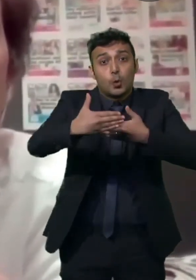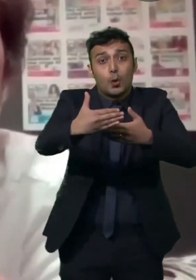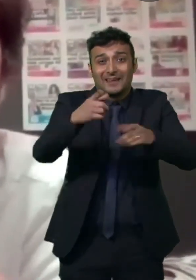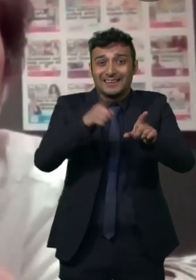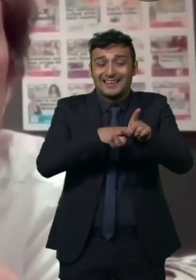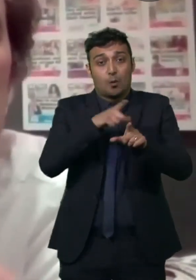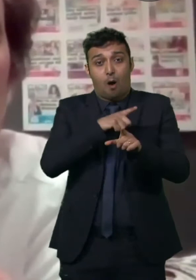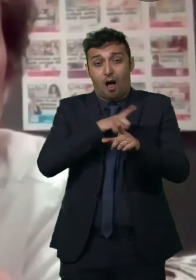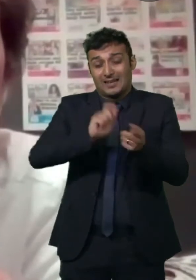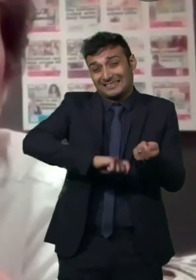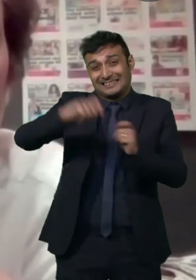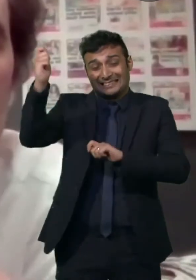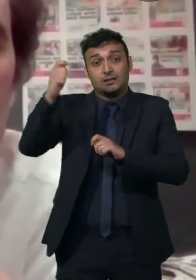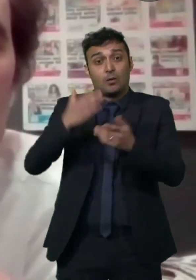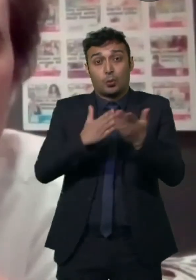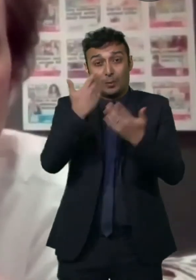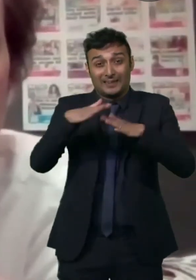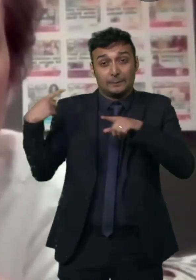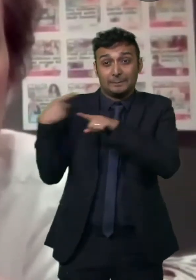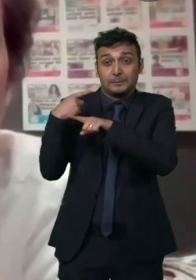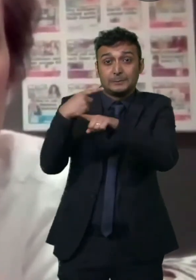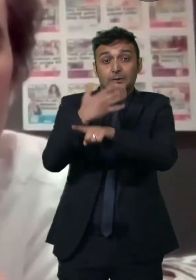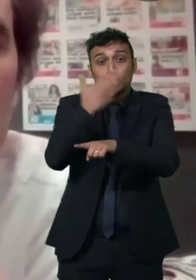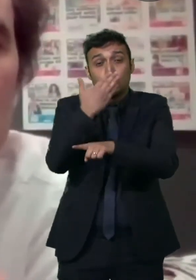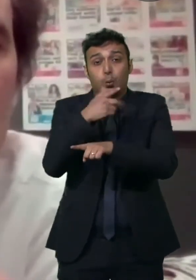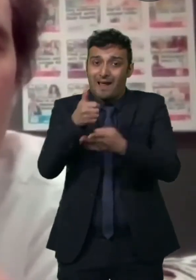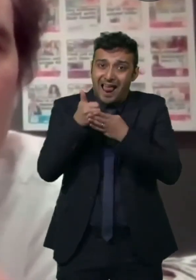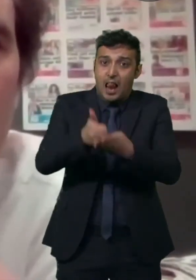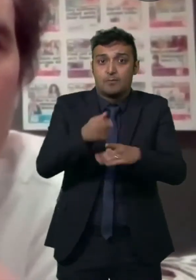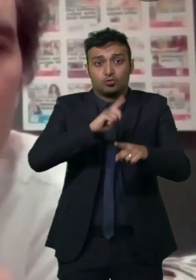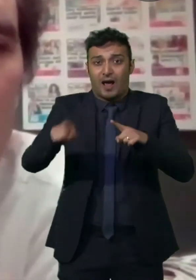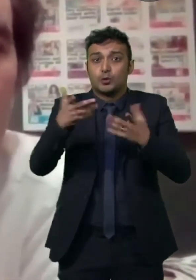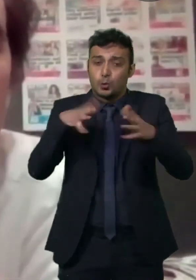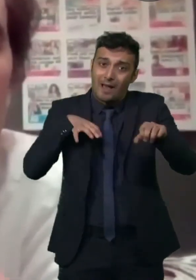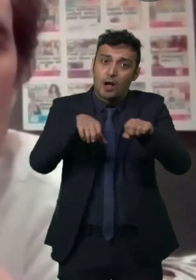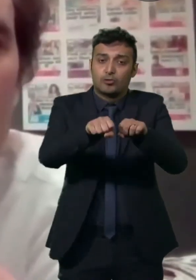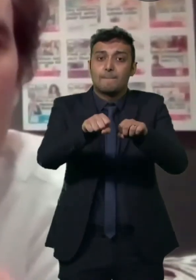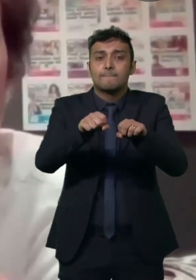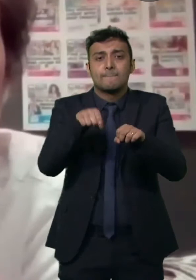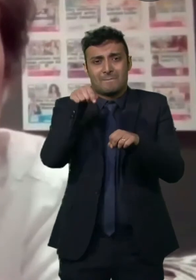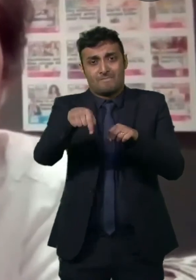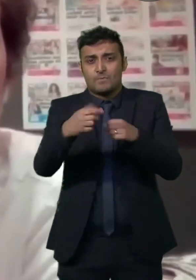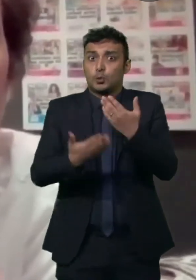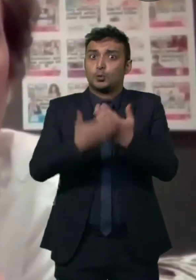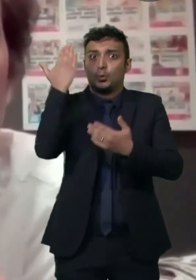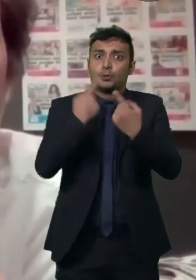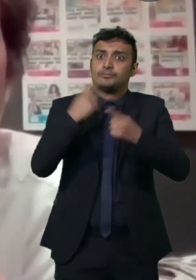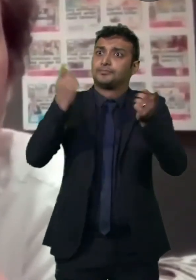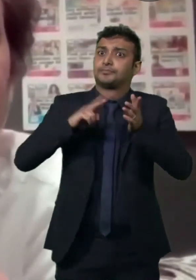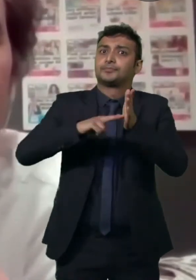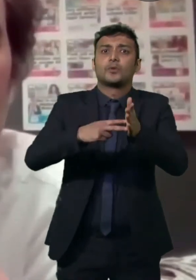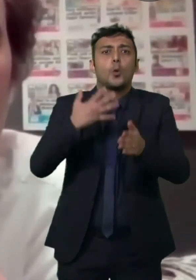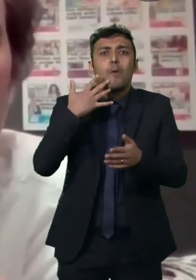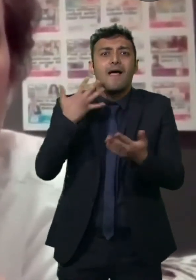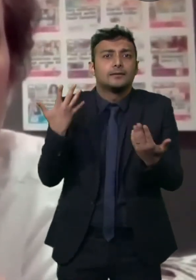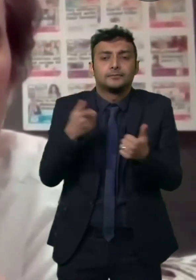When can parents and teachers expect to see these plans? And secondly, if I may, is £3.50 a